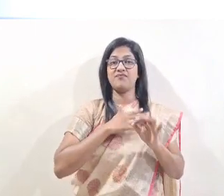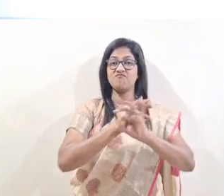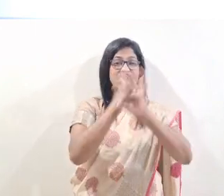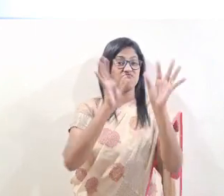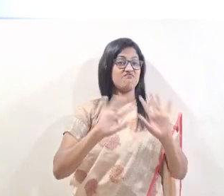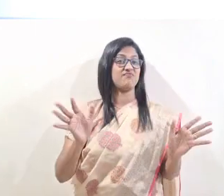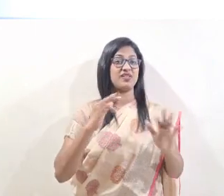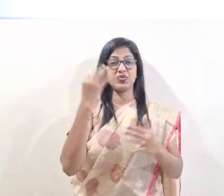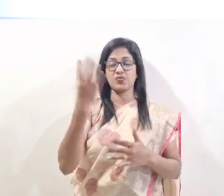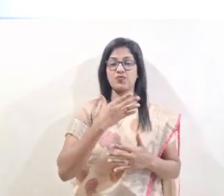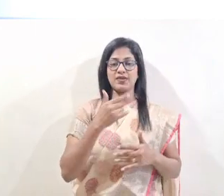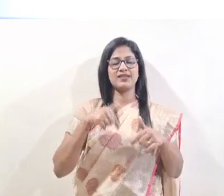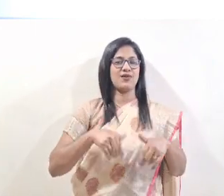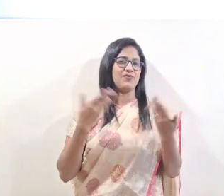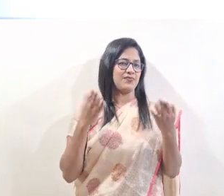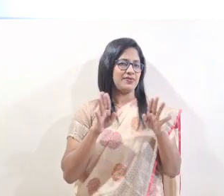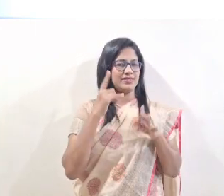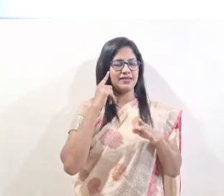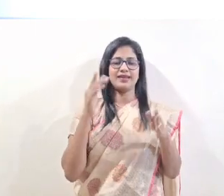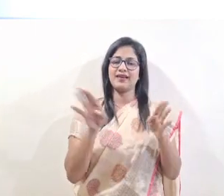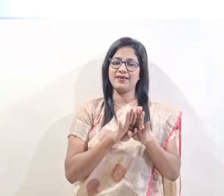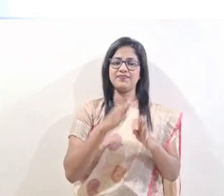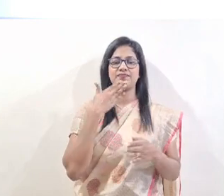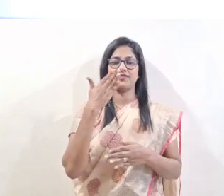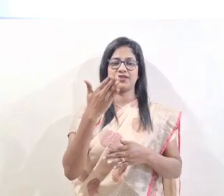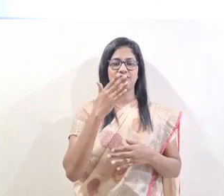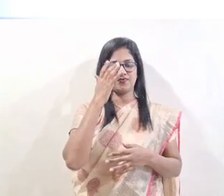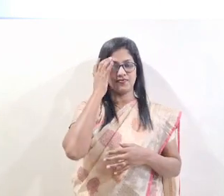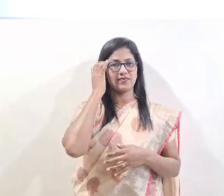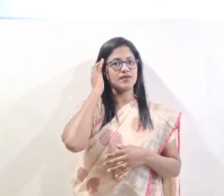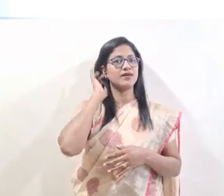think that I would end up with it. Thank you.